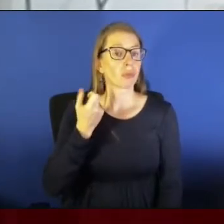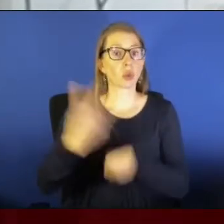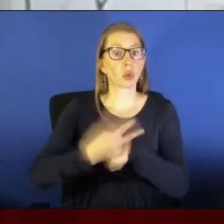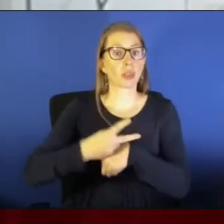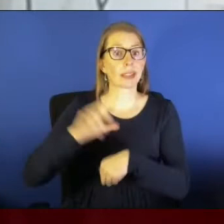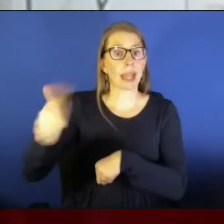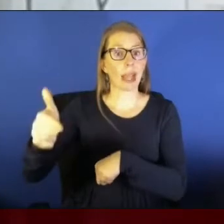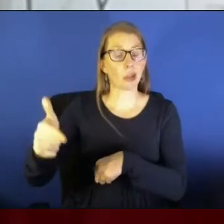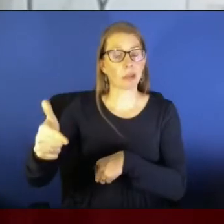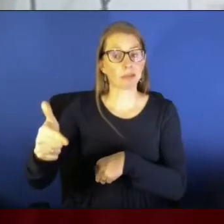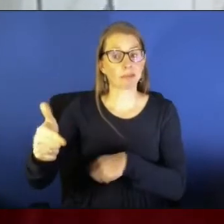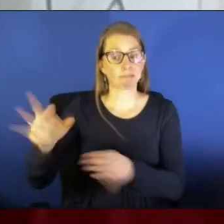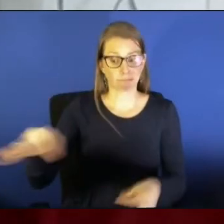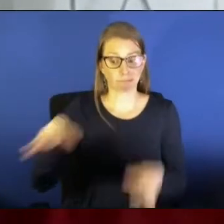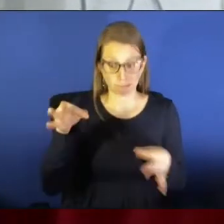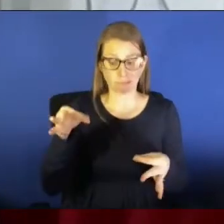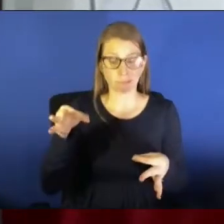melanoma.